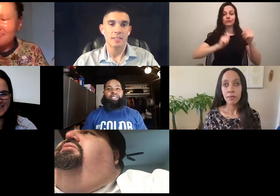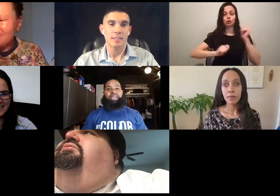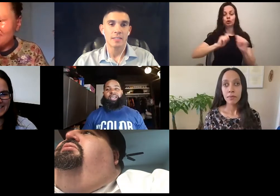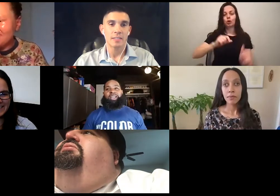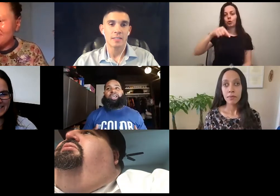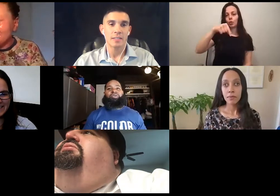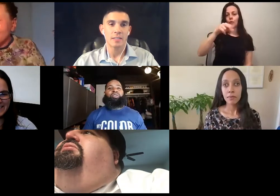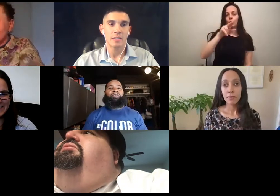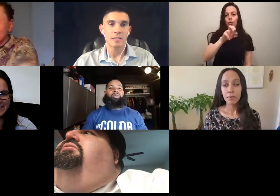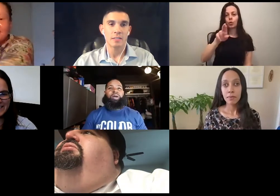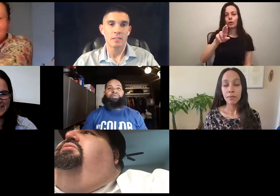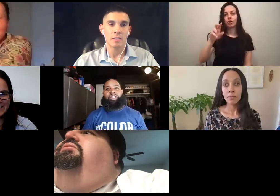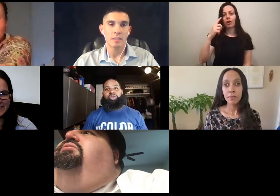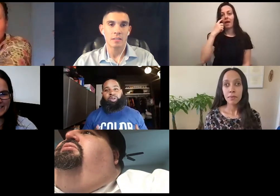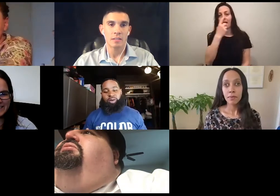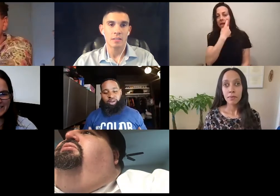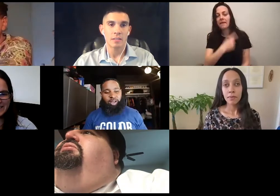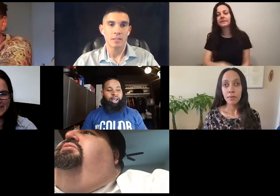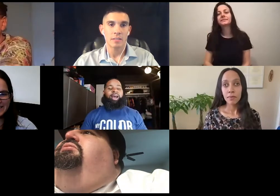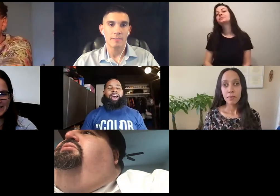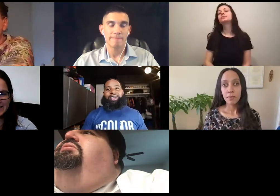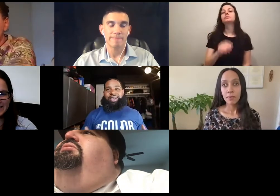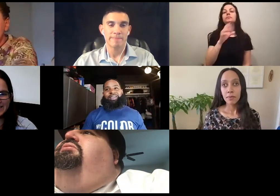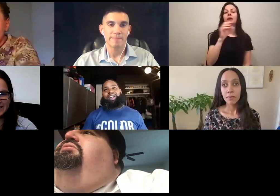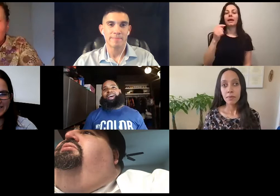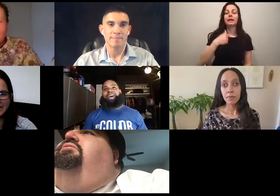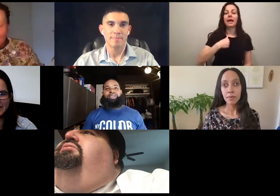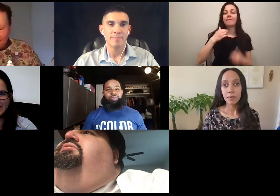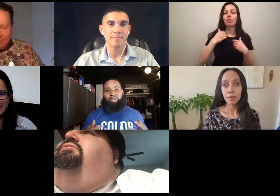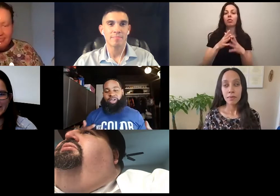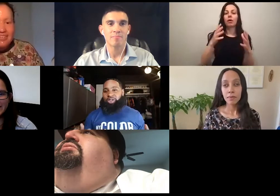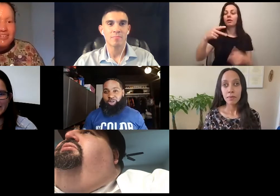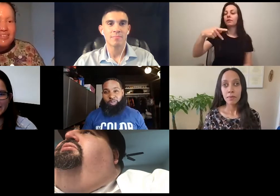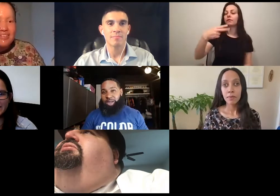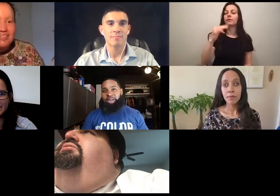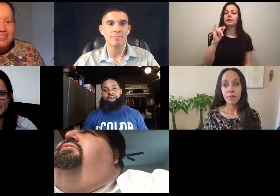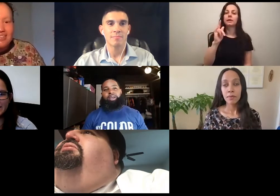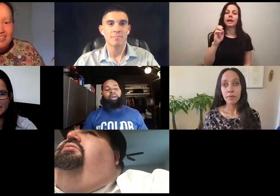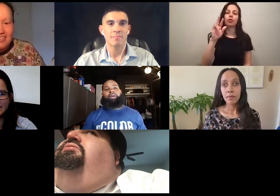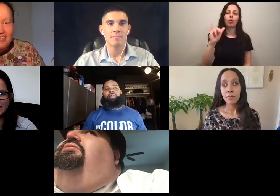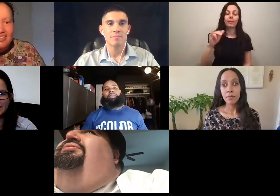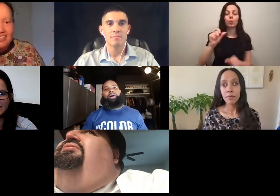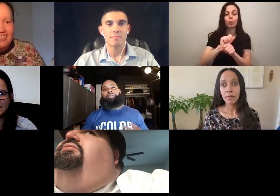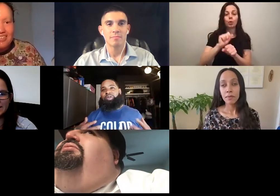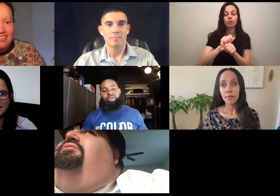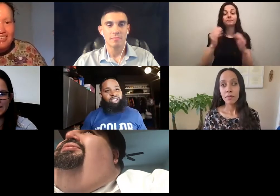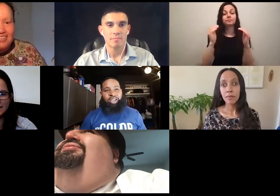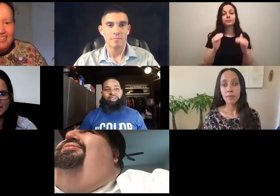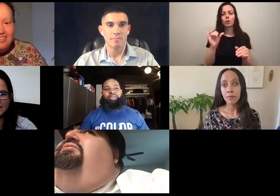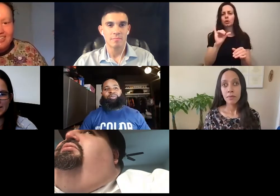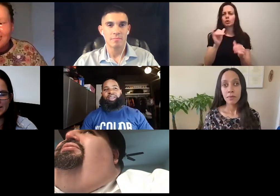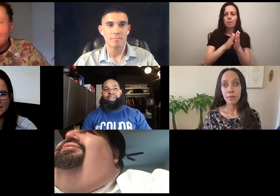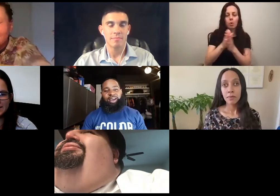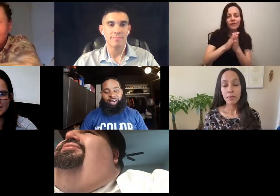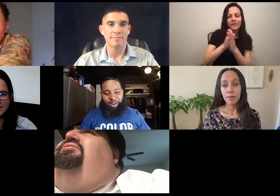2021 CNN hero for my philanthropy work. Outside of that, I do motivational speaking. I'm a mover and